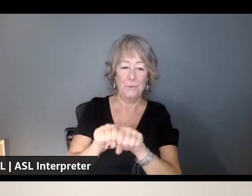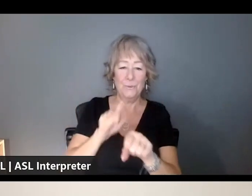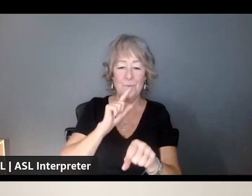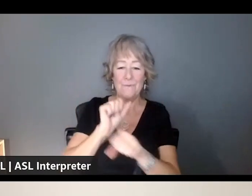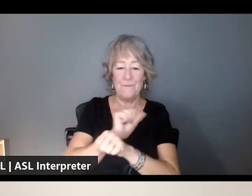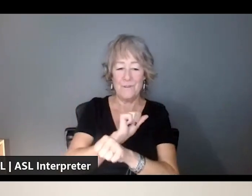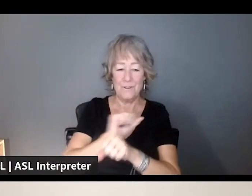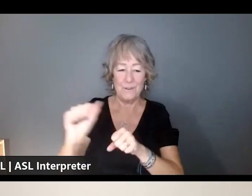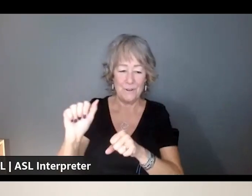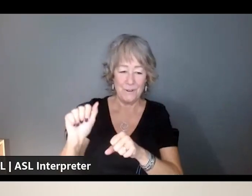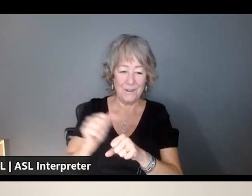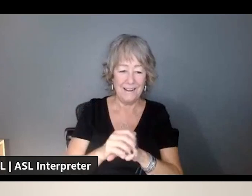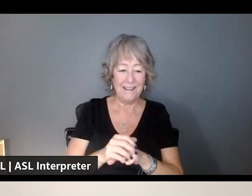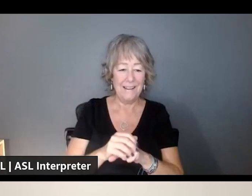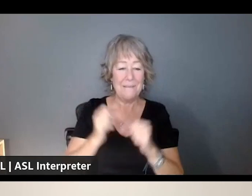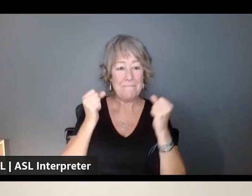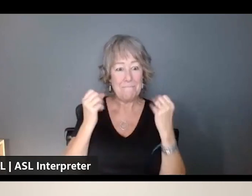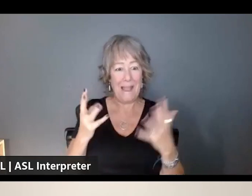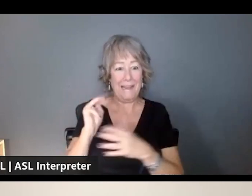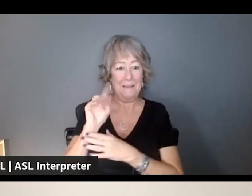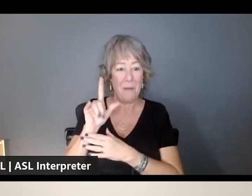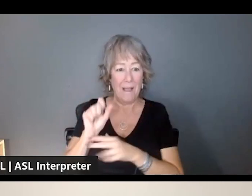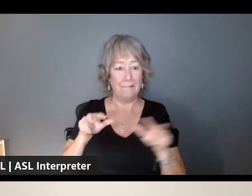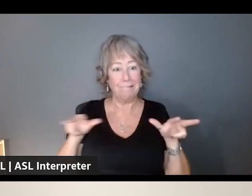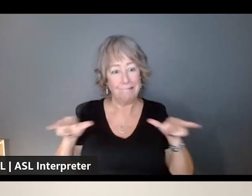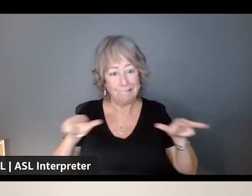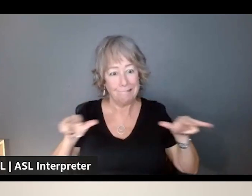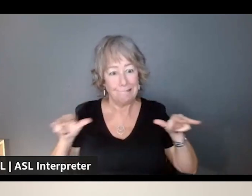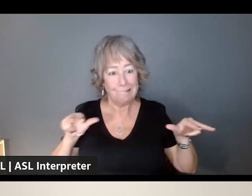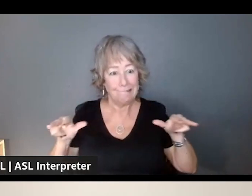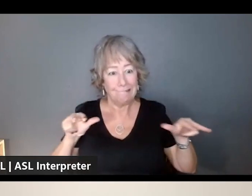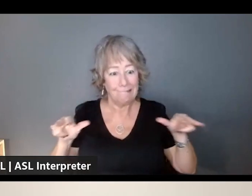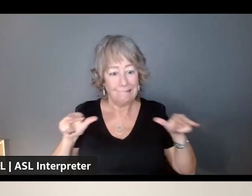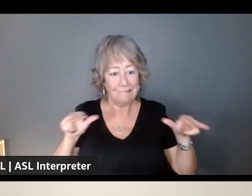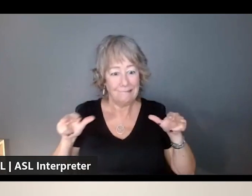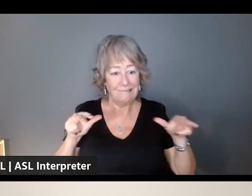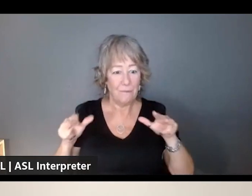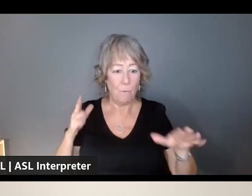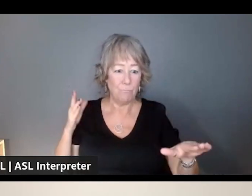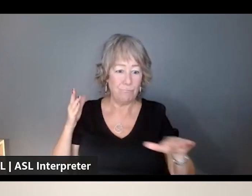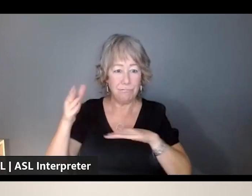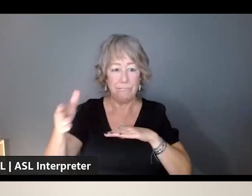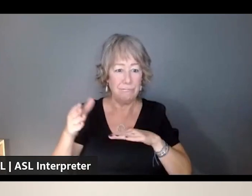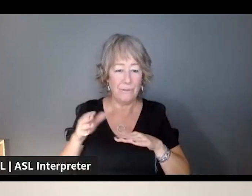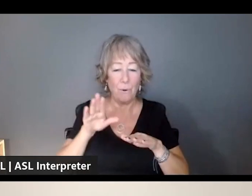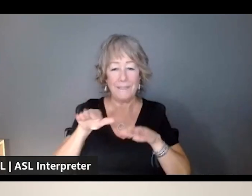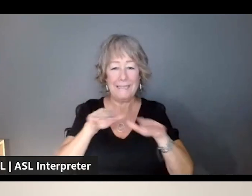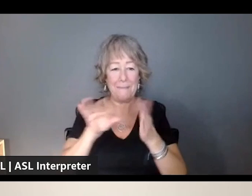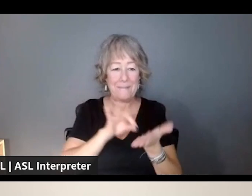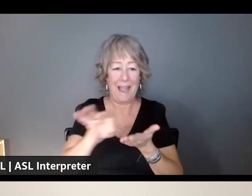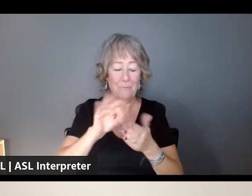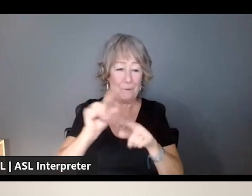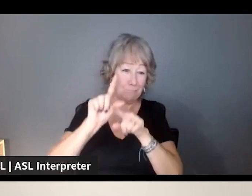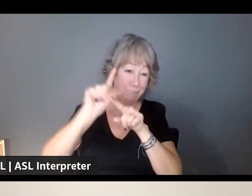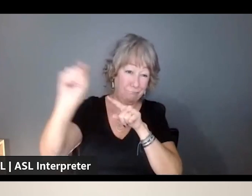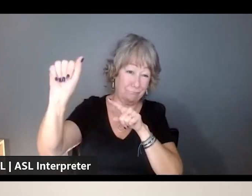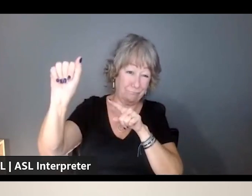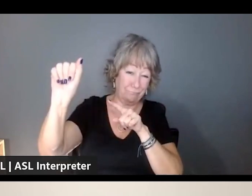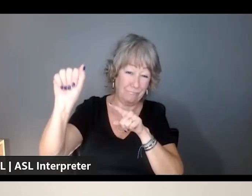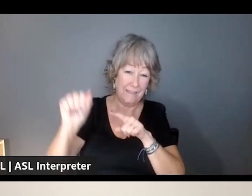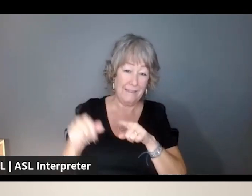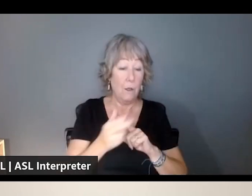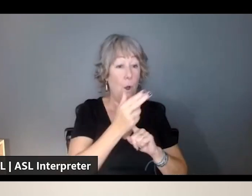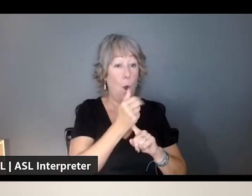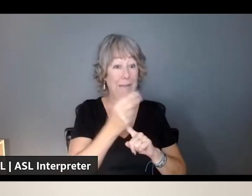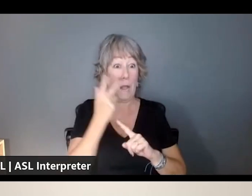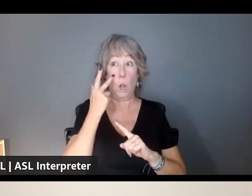that. Many miles. Lots of. We always go way past our regular stop count. So. Yeah, exactly. The hotel looks close, but